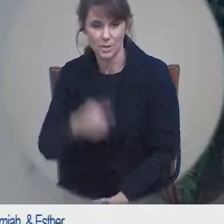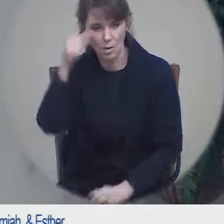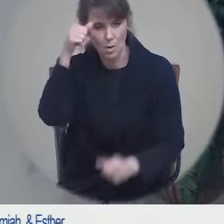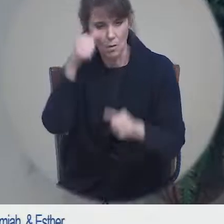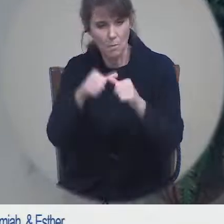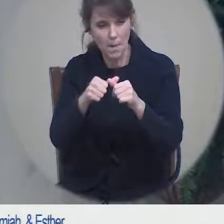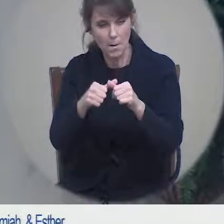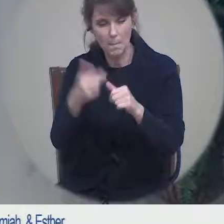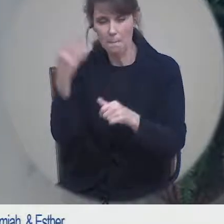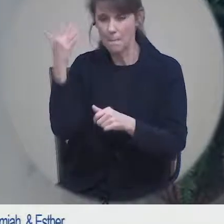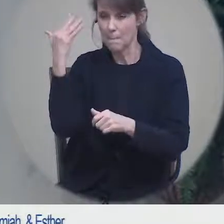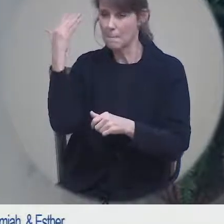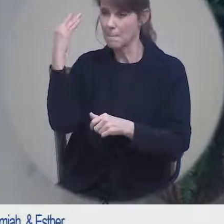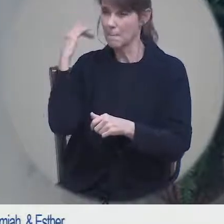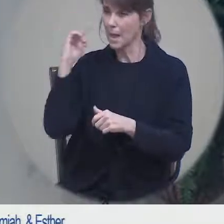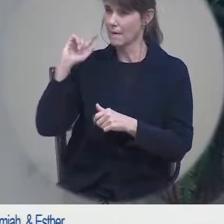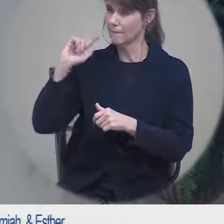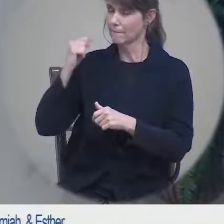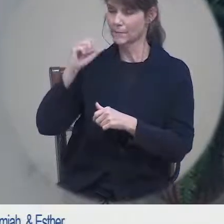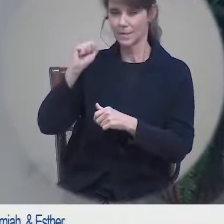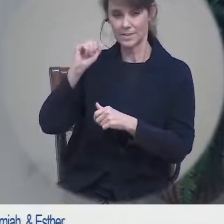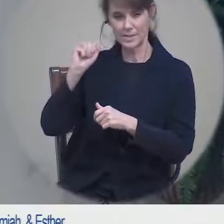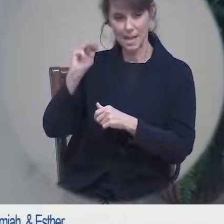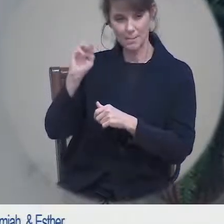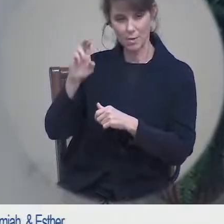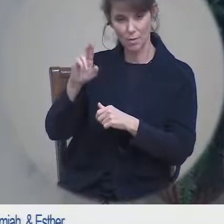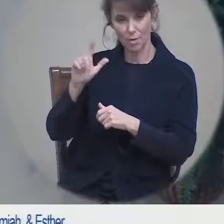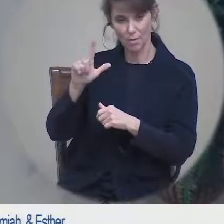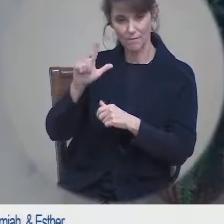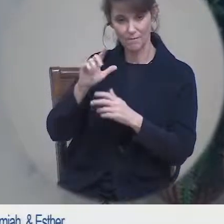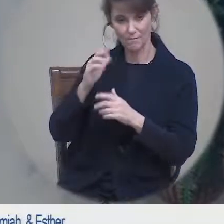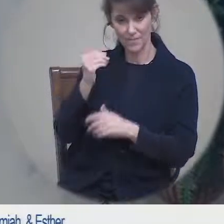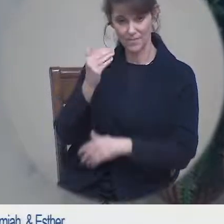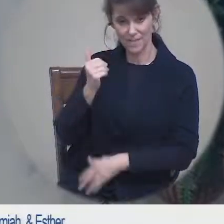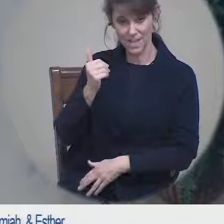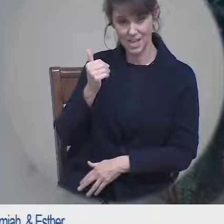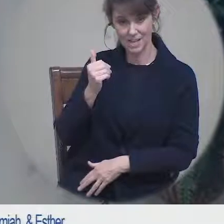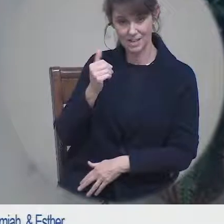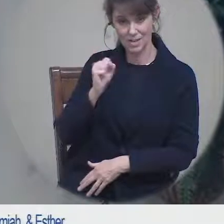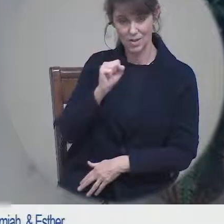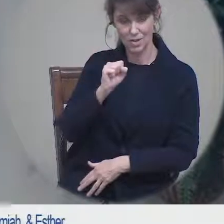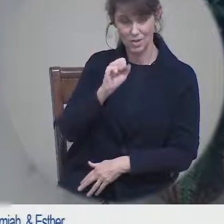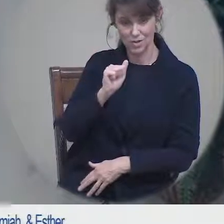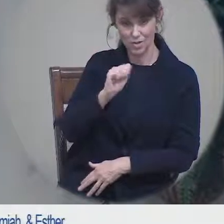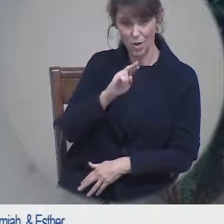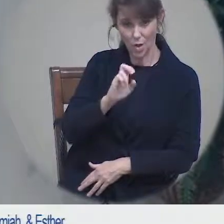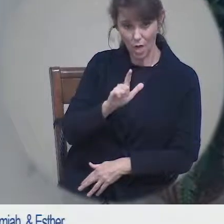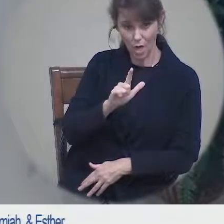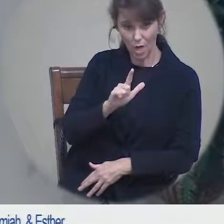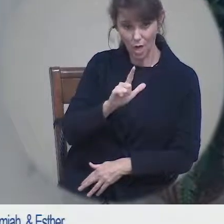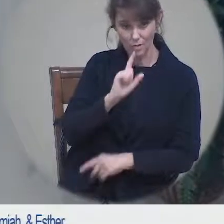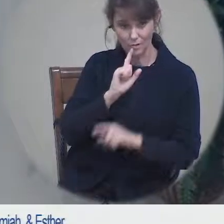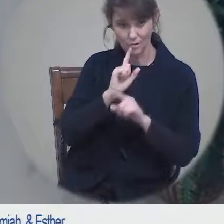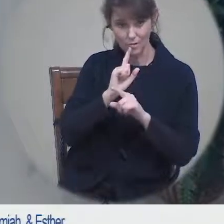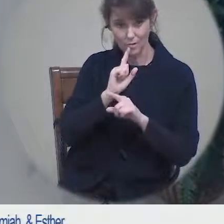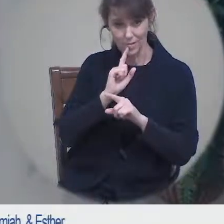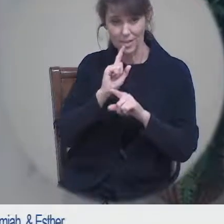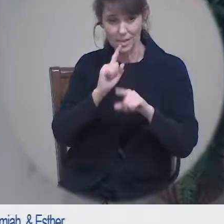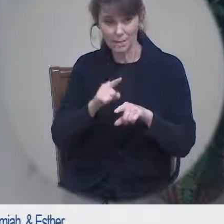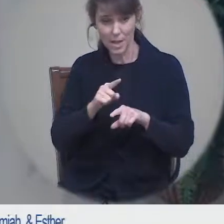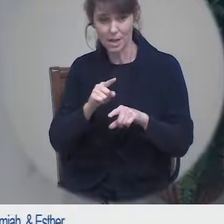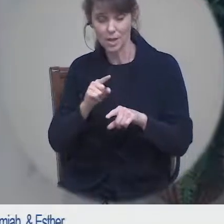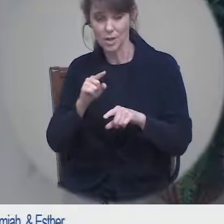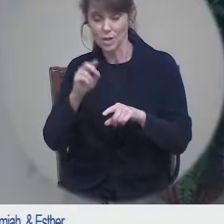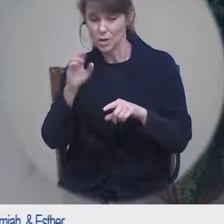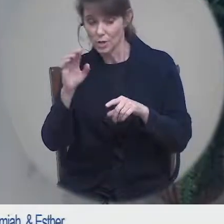1 Samuel 15, what was Saul supposed to do to the Amalekites? Utterly destroyed. It's not here to the book of Esther